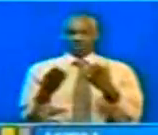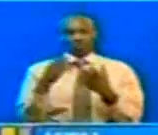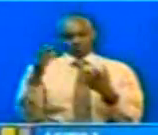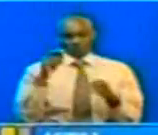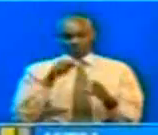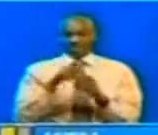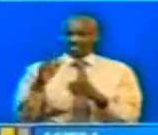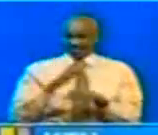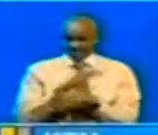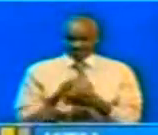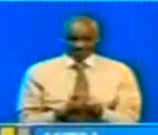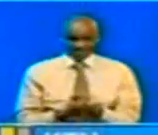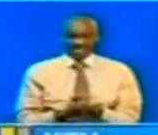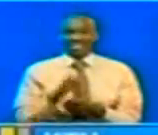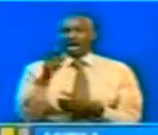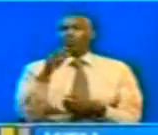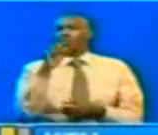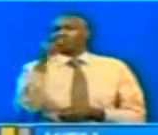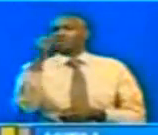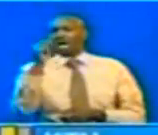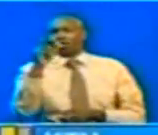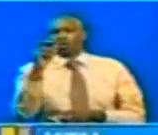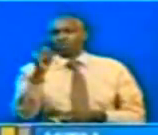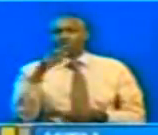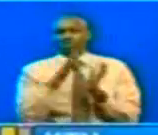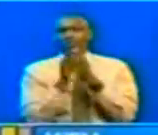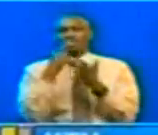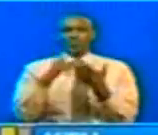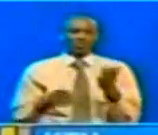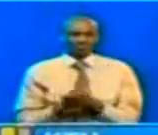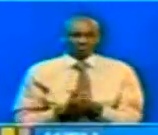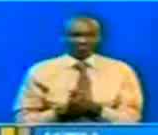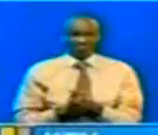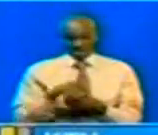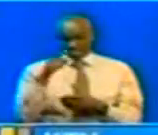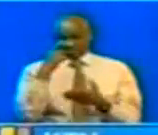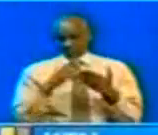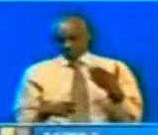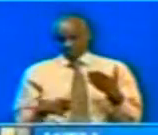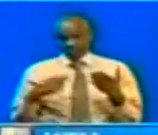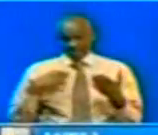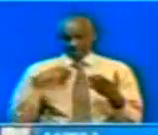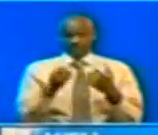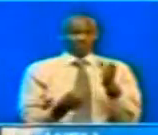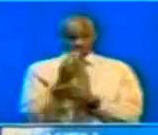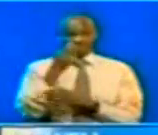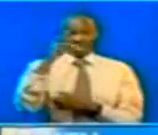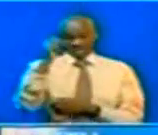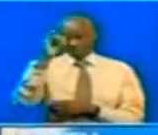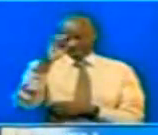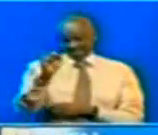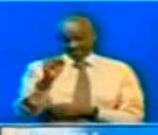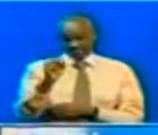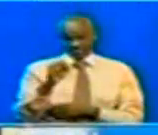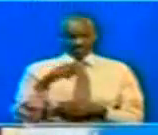off from where Sharon's story has left off, with a bit of resistance to the relaunch of the NYS and some